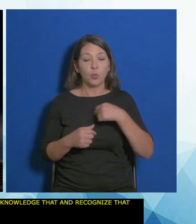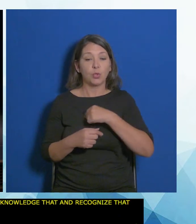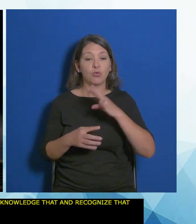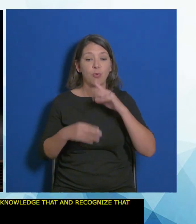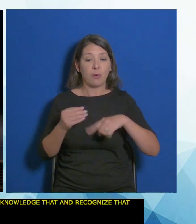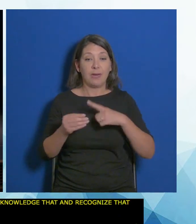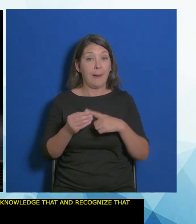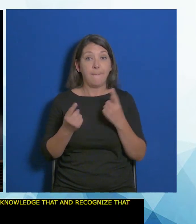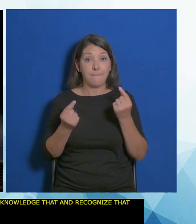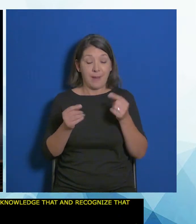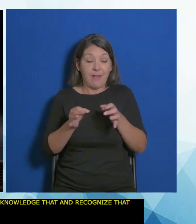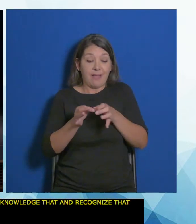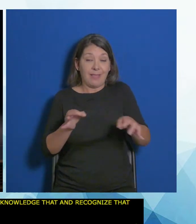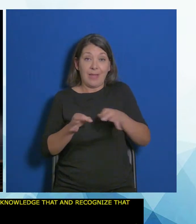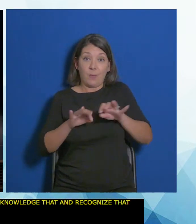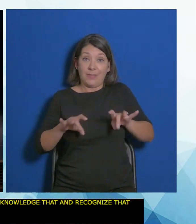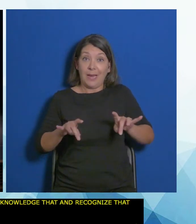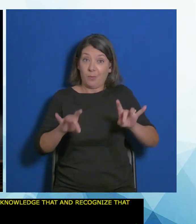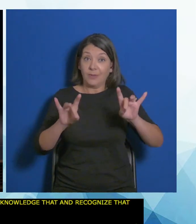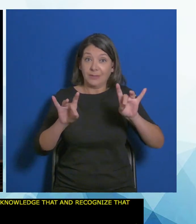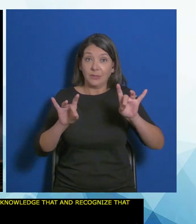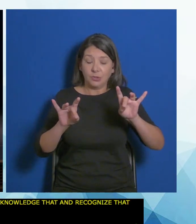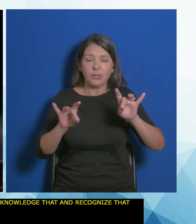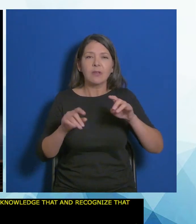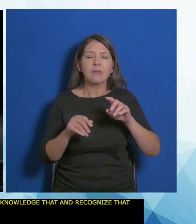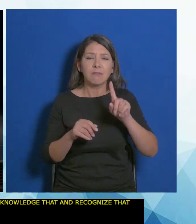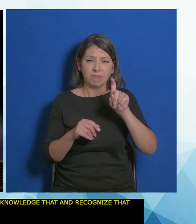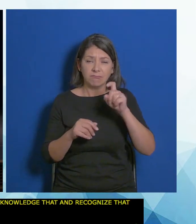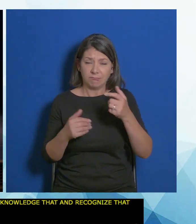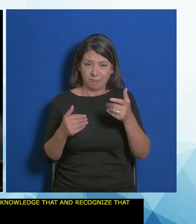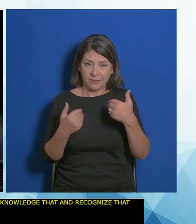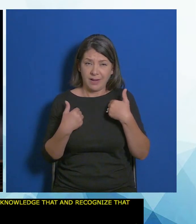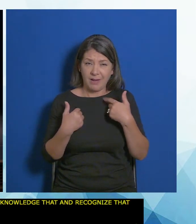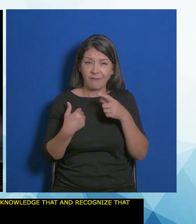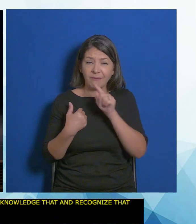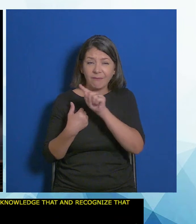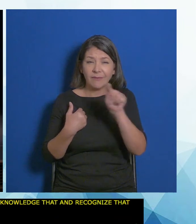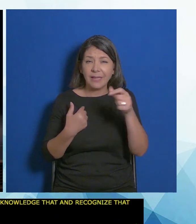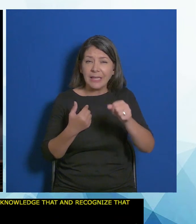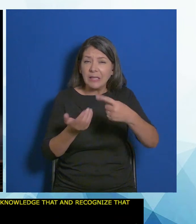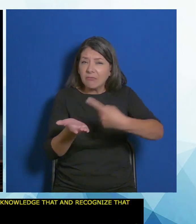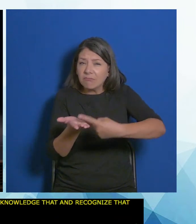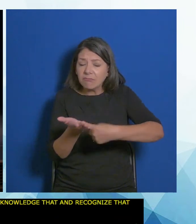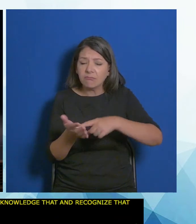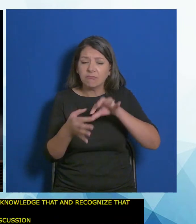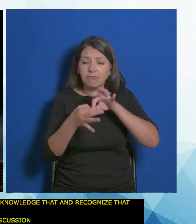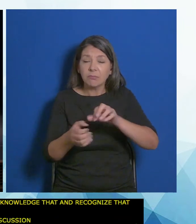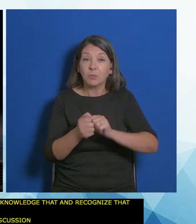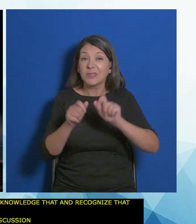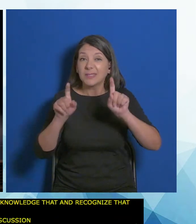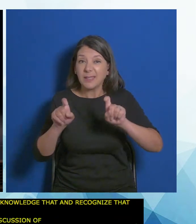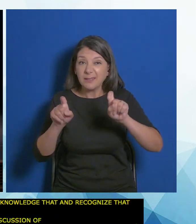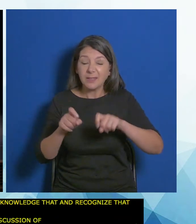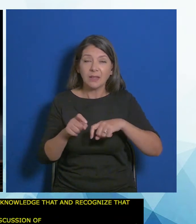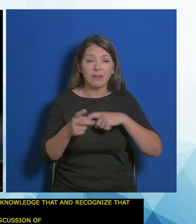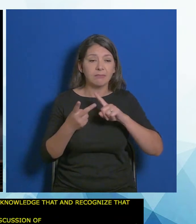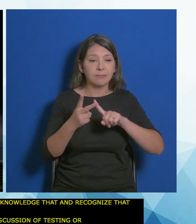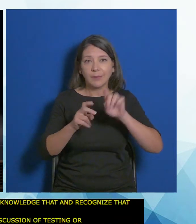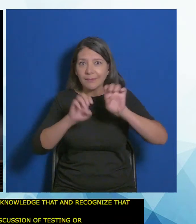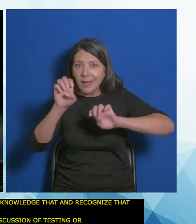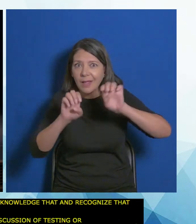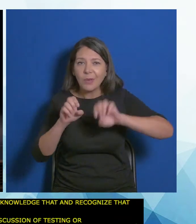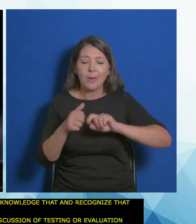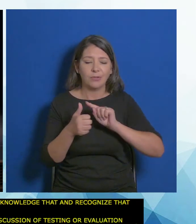language acquisition, is there any discussion of testing or evaluations that can better